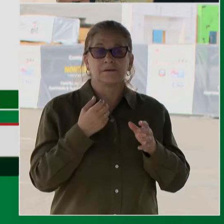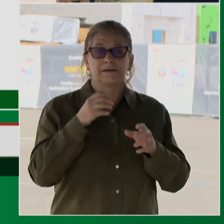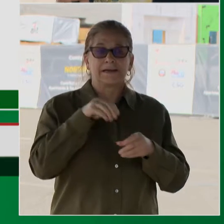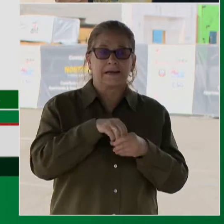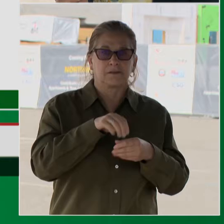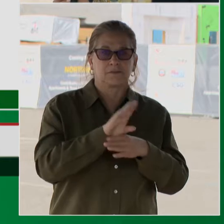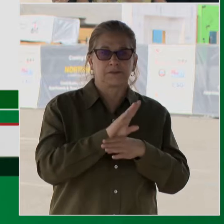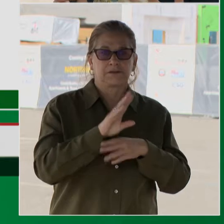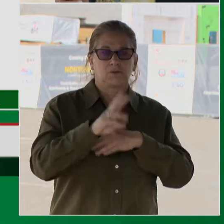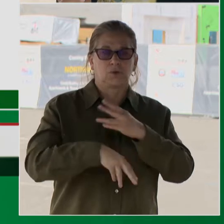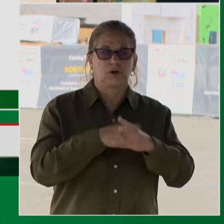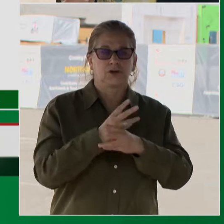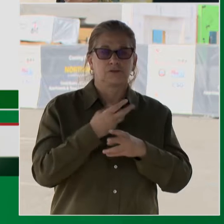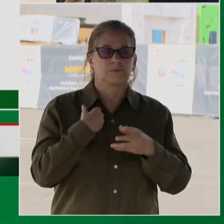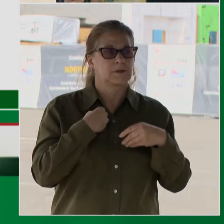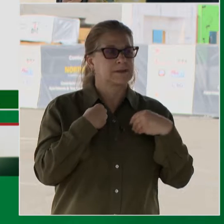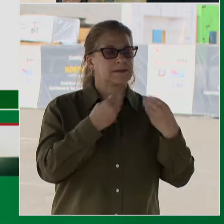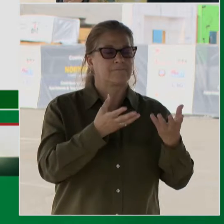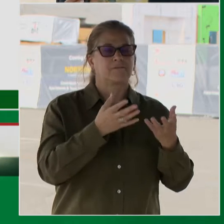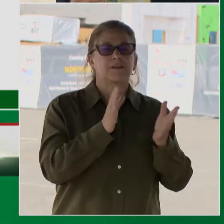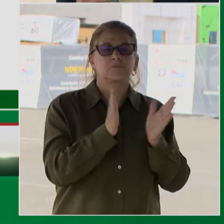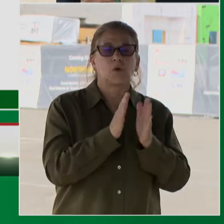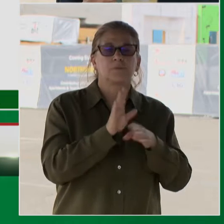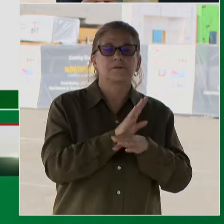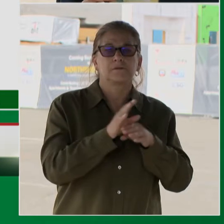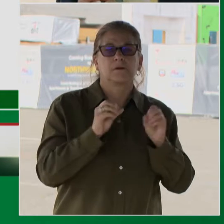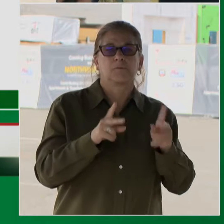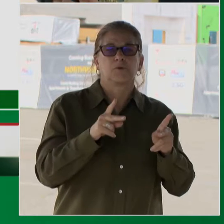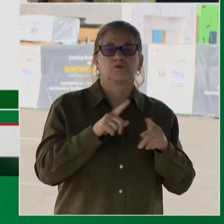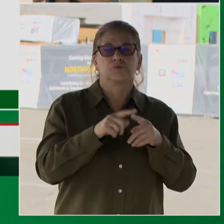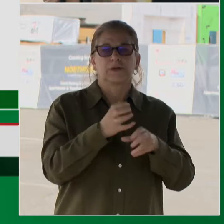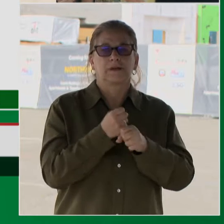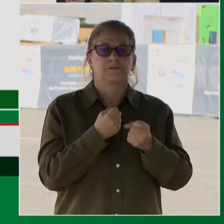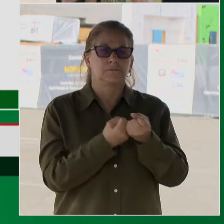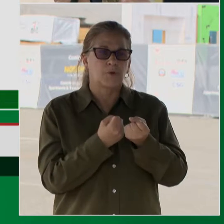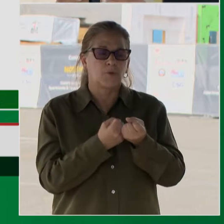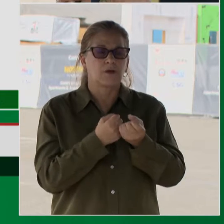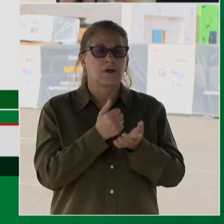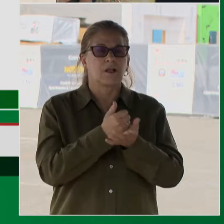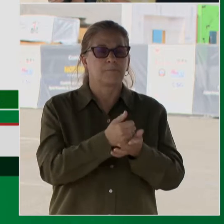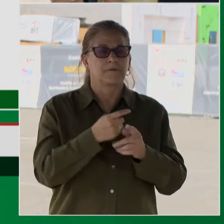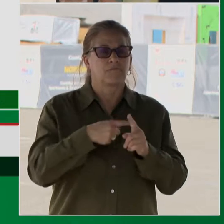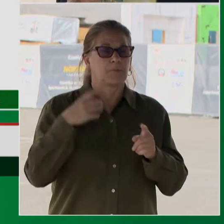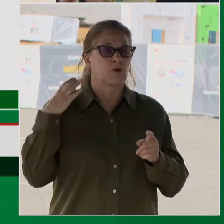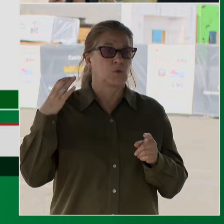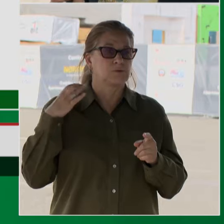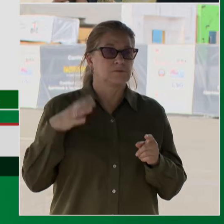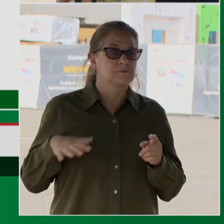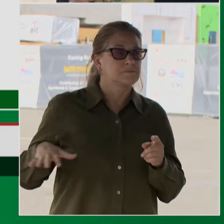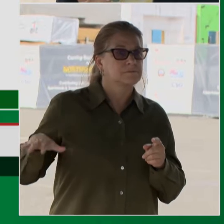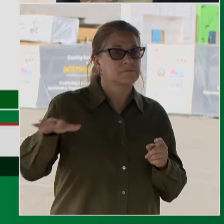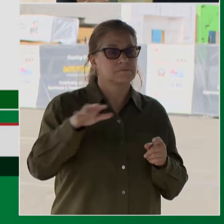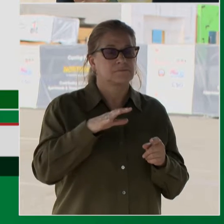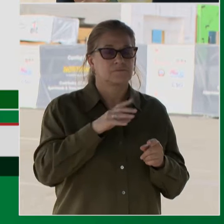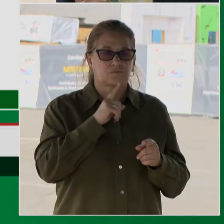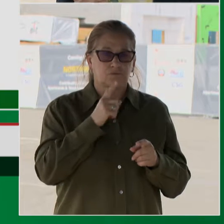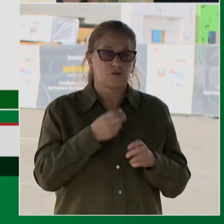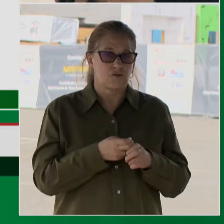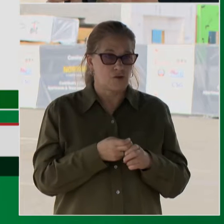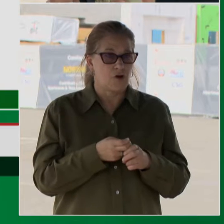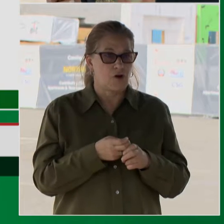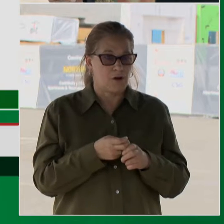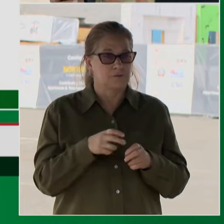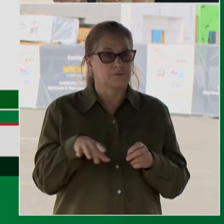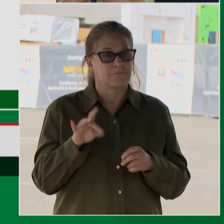resources out there for small businesses in DC. Sometimes it can be hard to find exactly where they are. And so